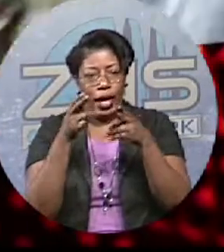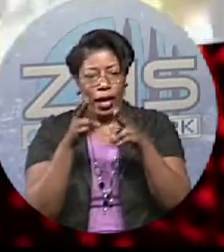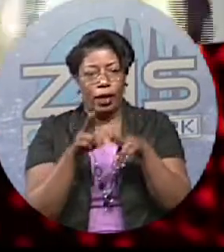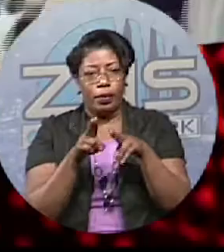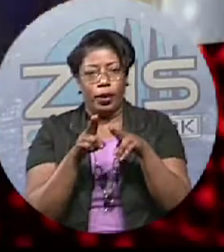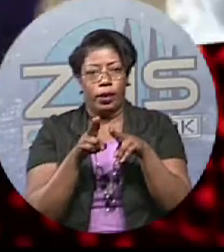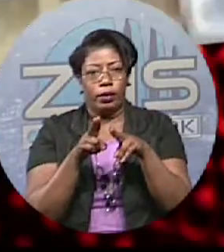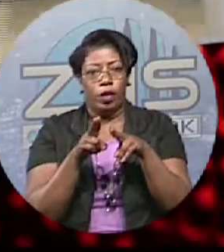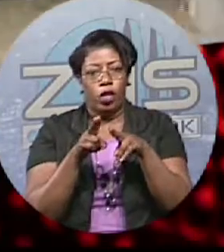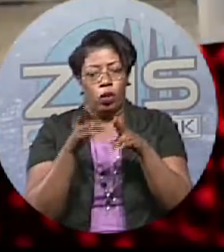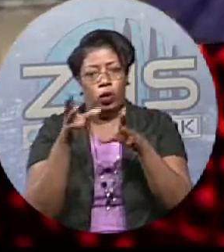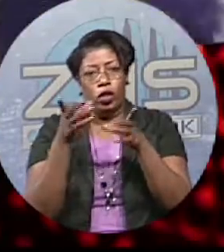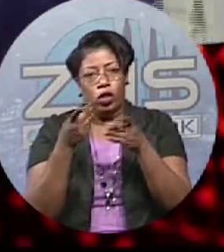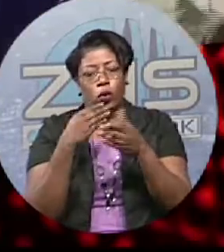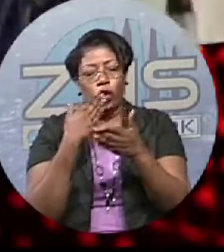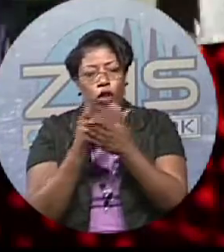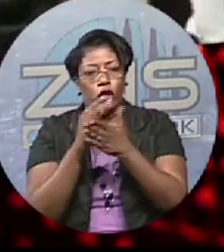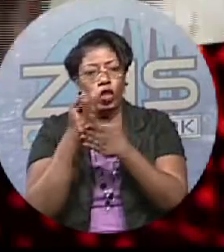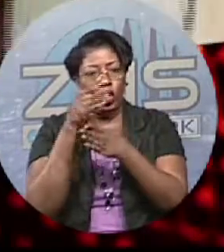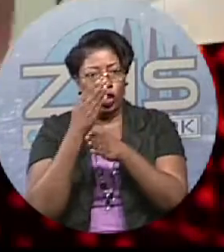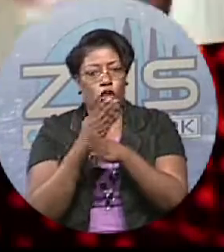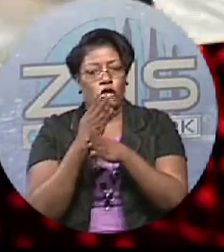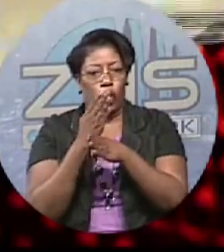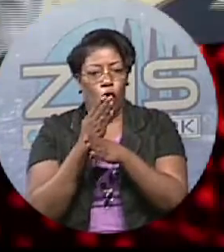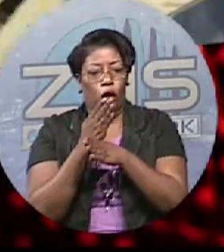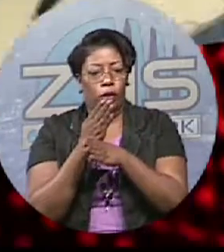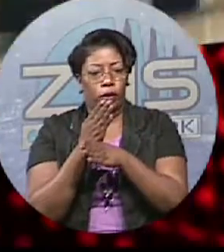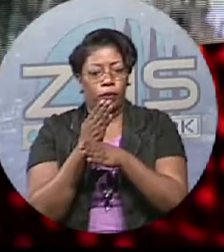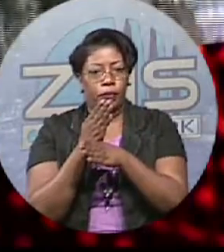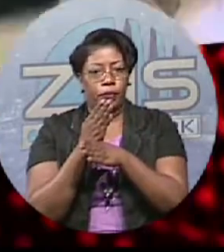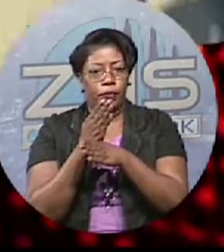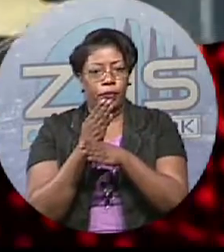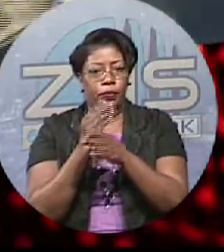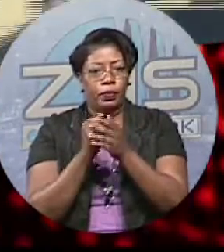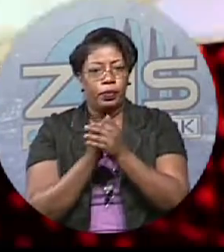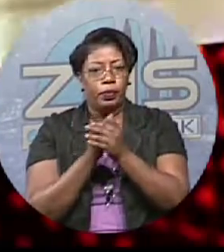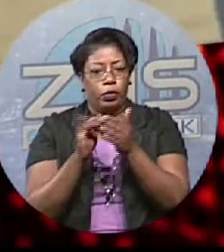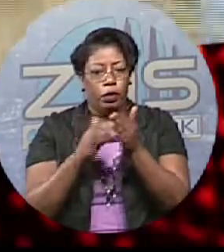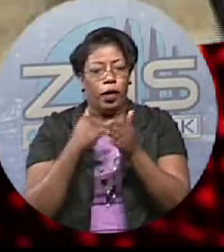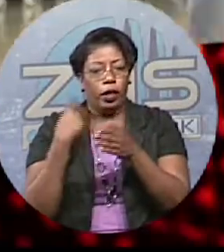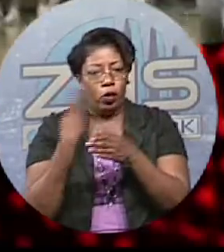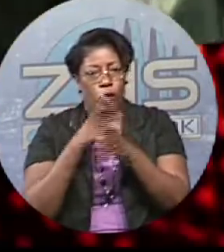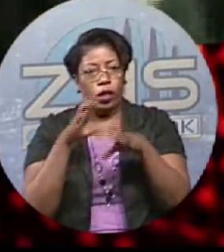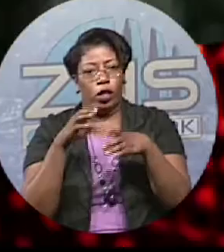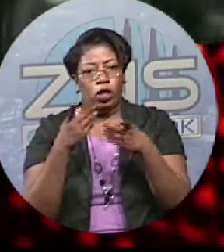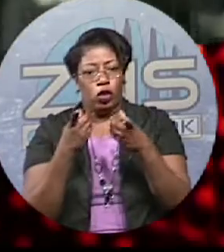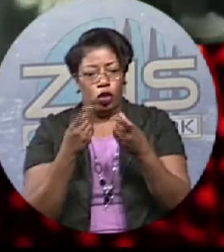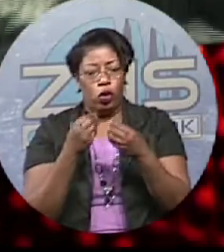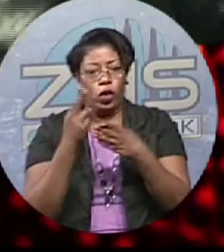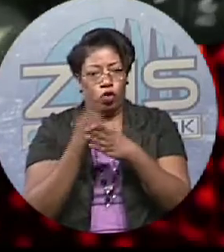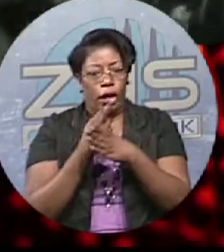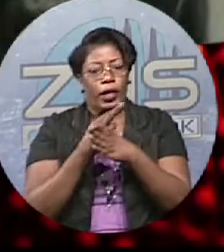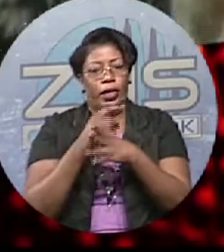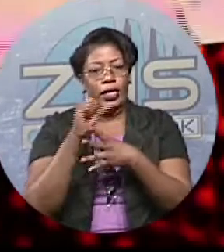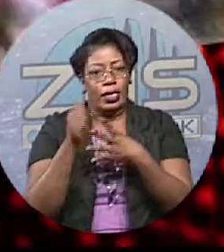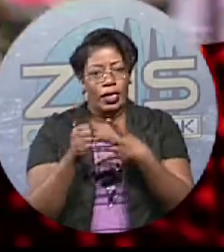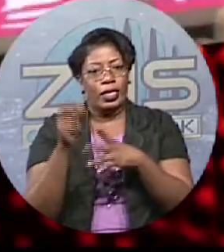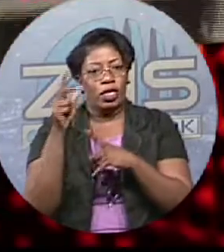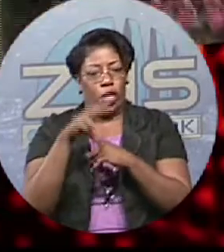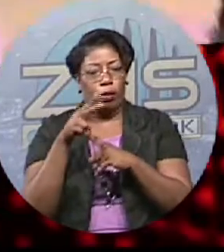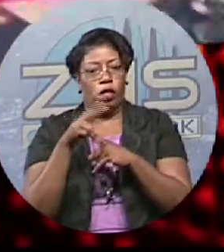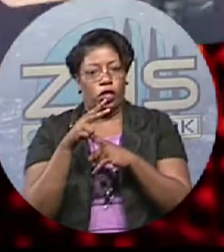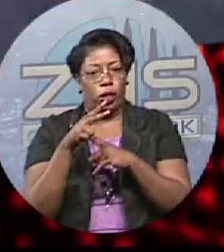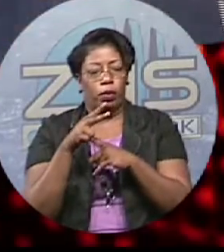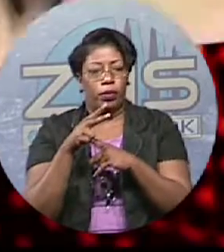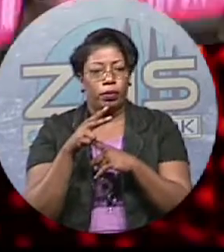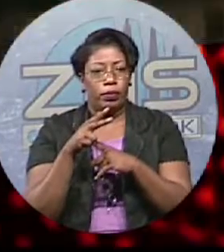like we've done a good job of accomplishing a lot of the things that we felt we could do in terms of winning a regular season championship, and then